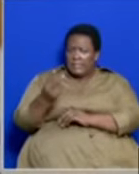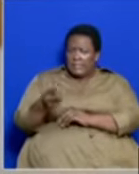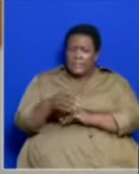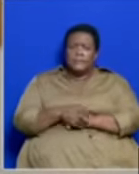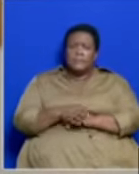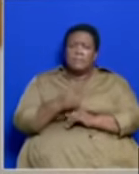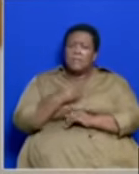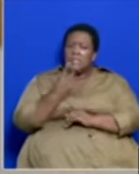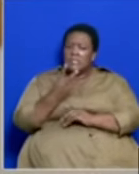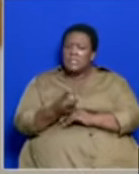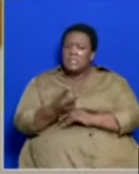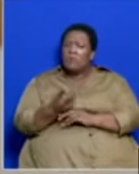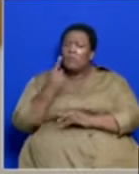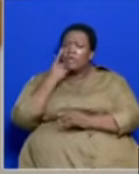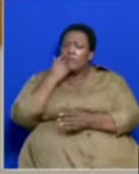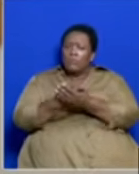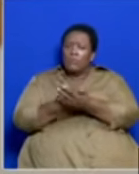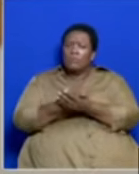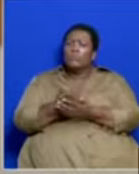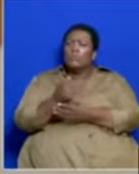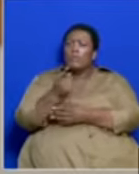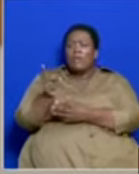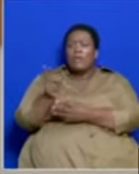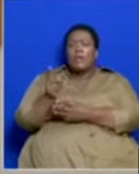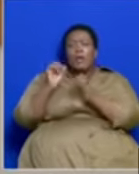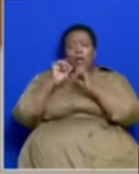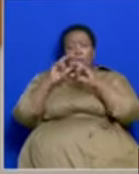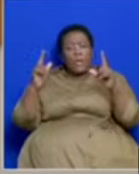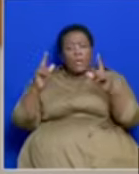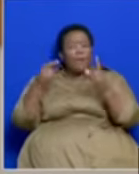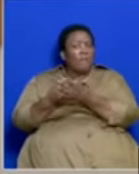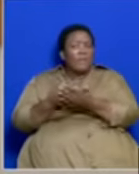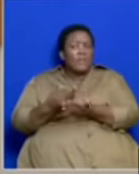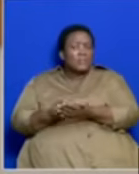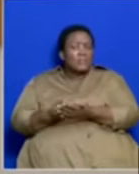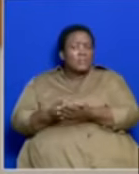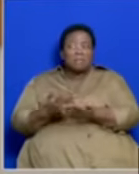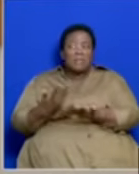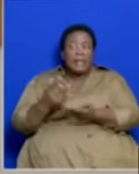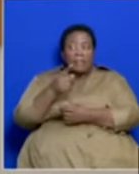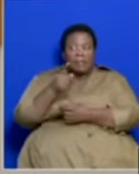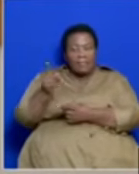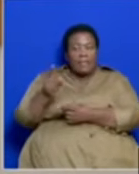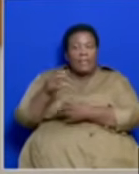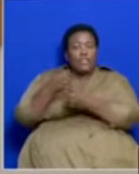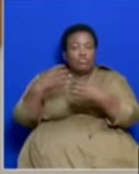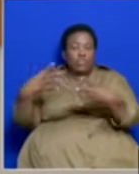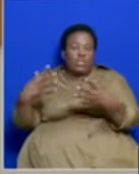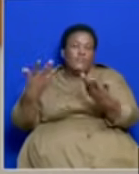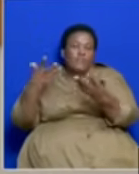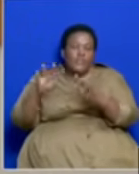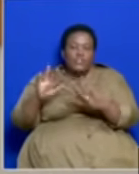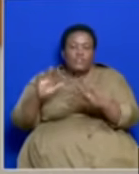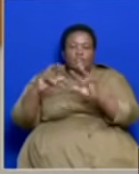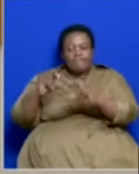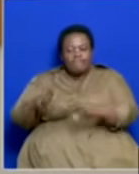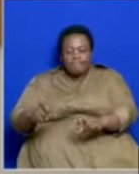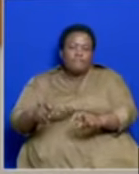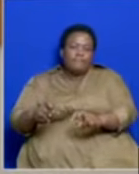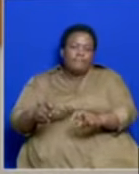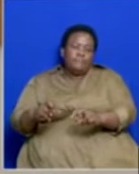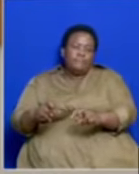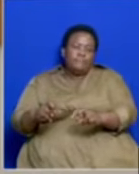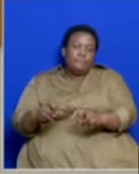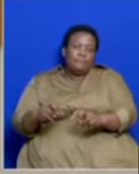that EMPD was fully aware of the facts and that, in fact, EMPD had initiated some form of investigation and